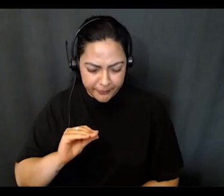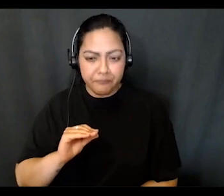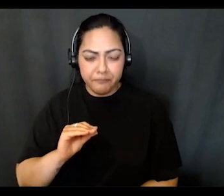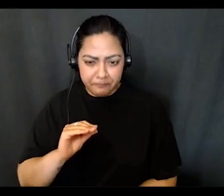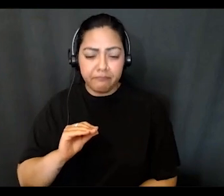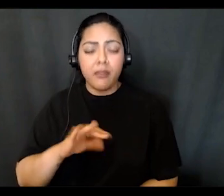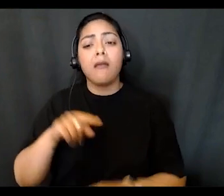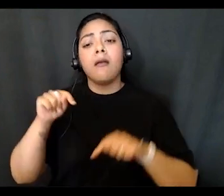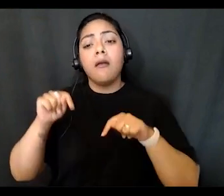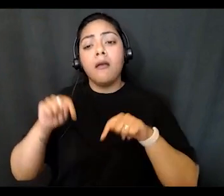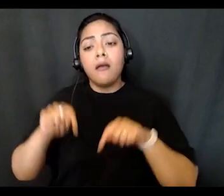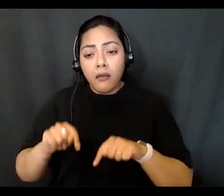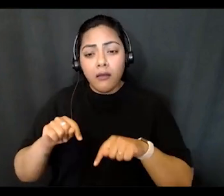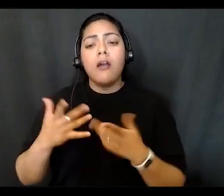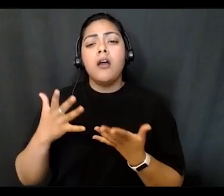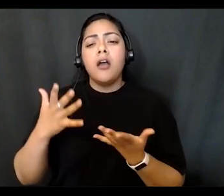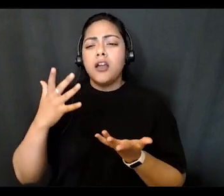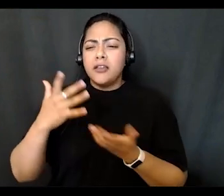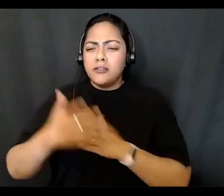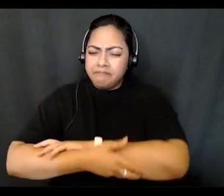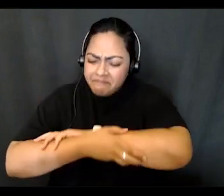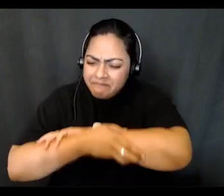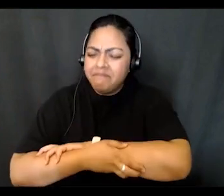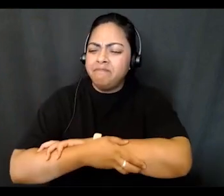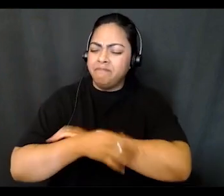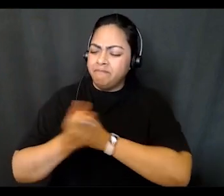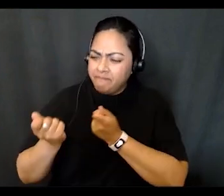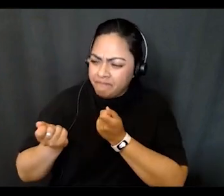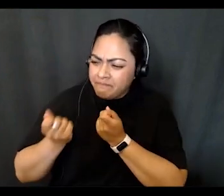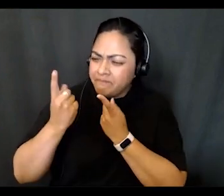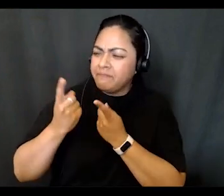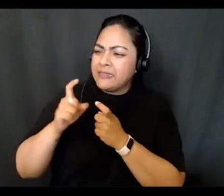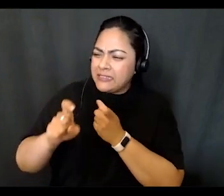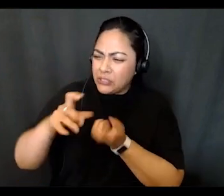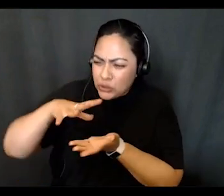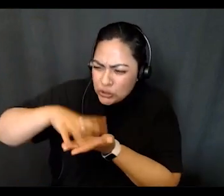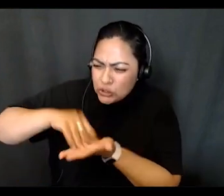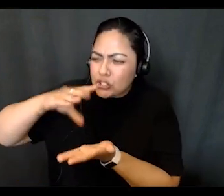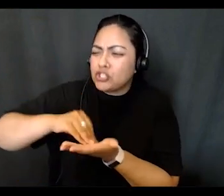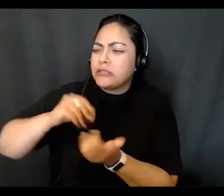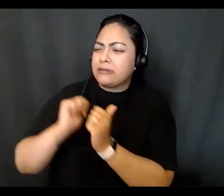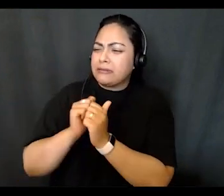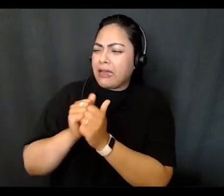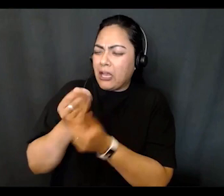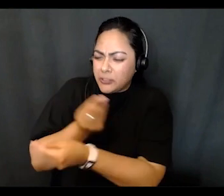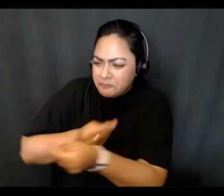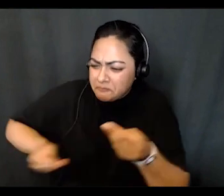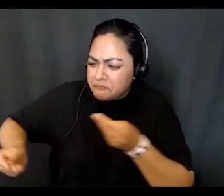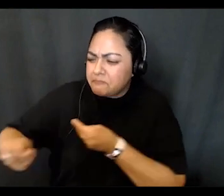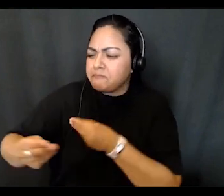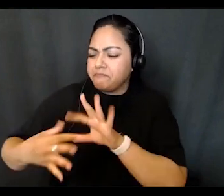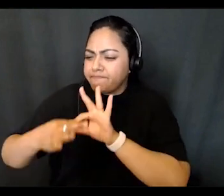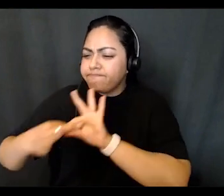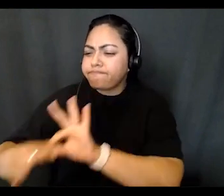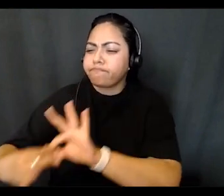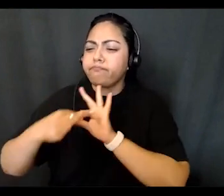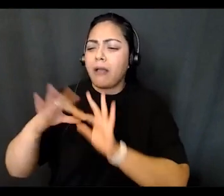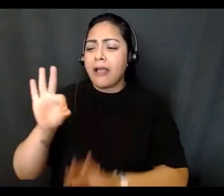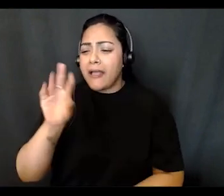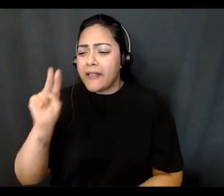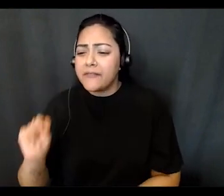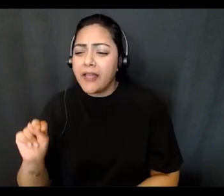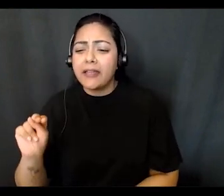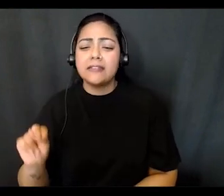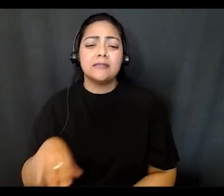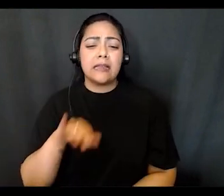reconciliation, understanding the need to learn how to foster respectful and reciprocal relationships with First Nations,